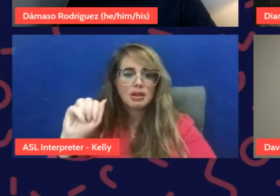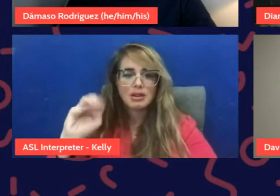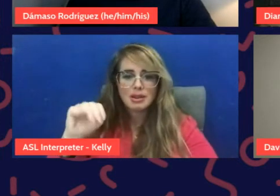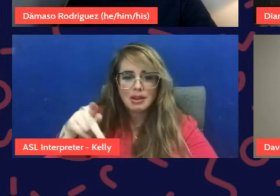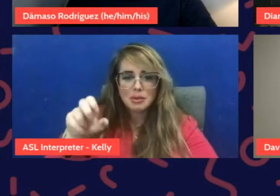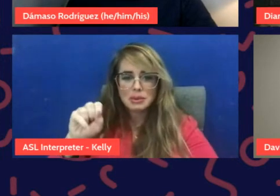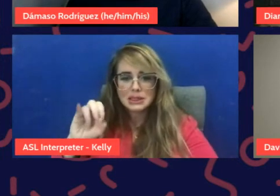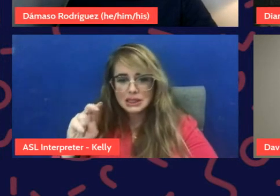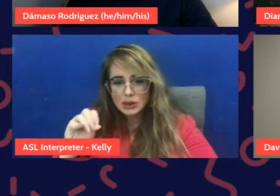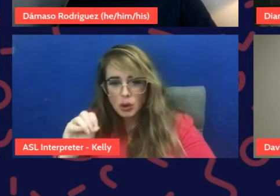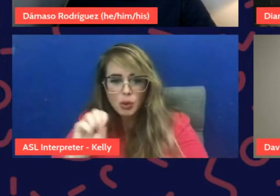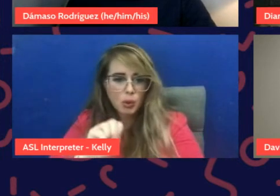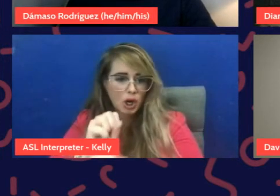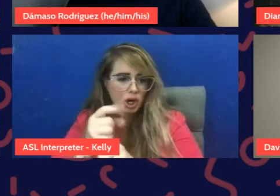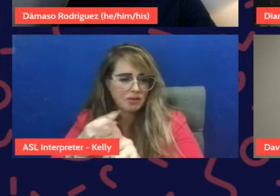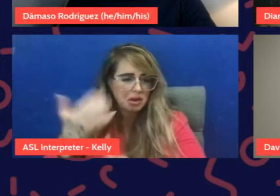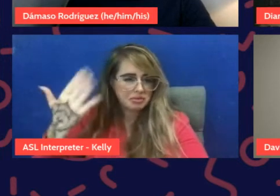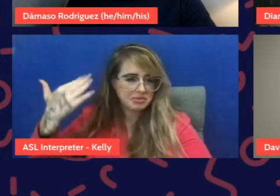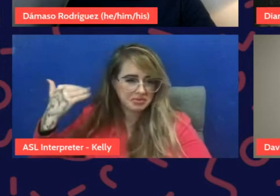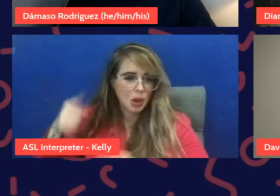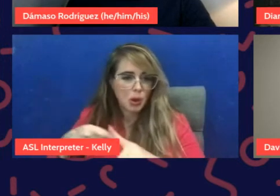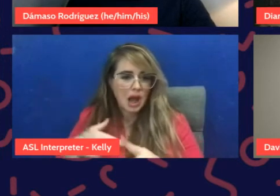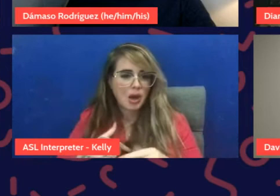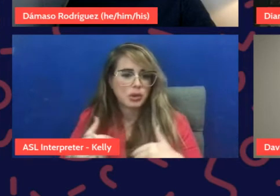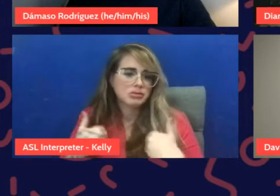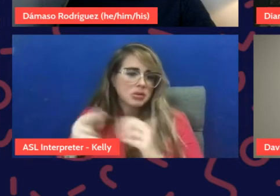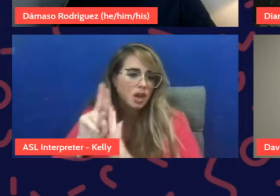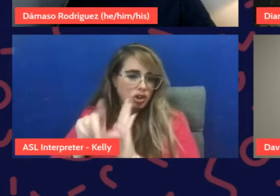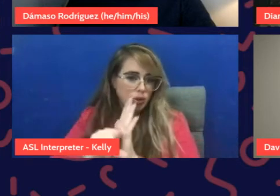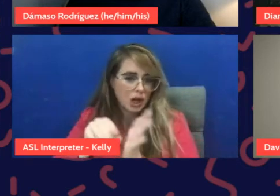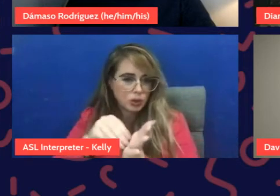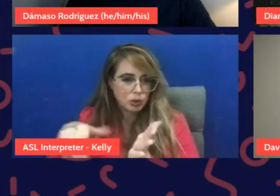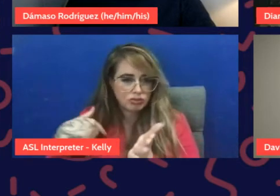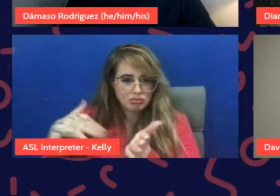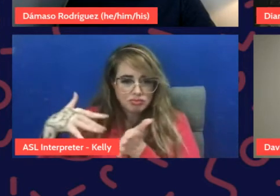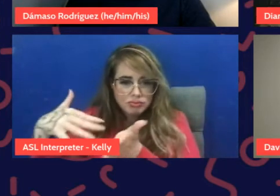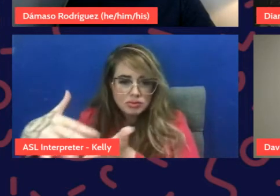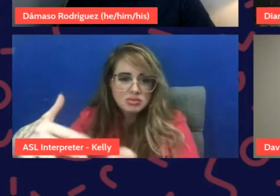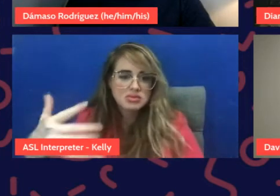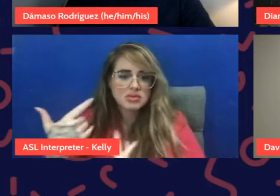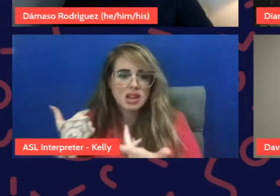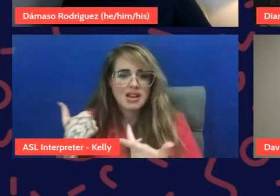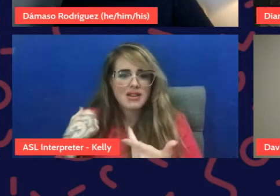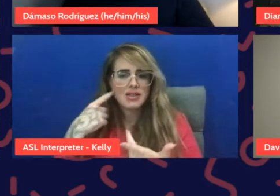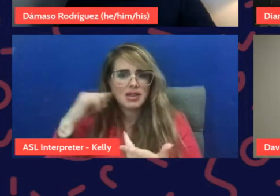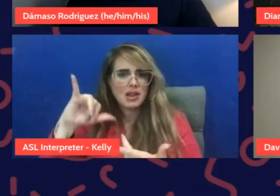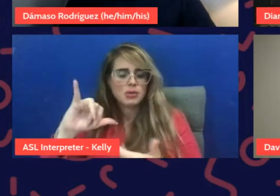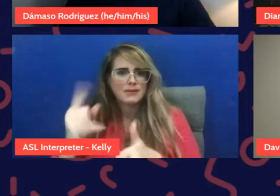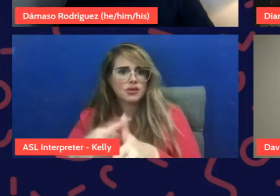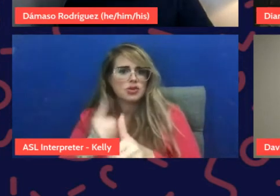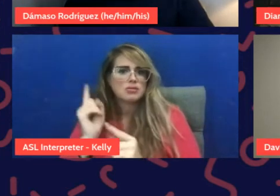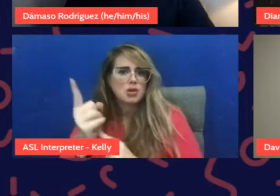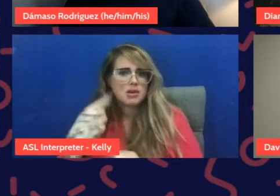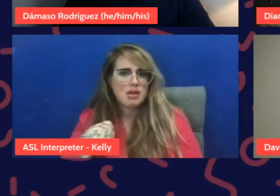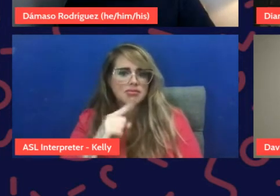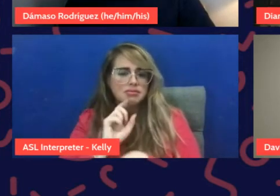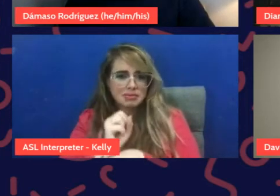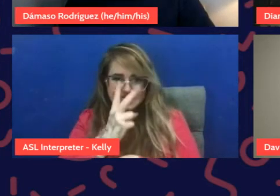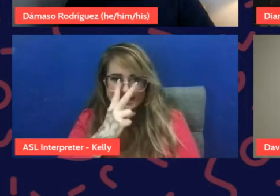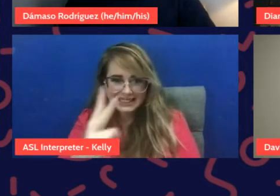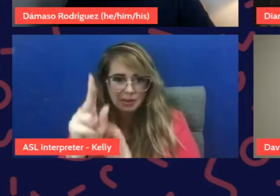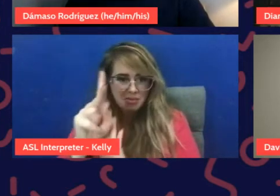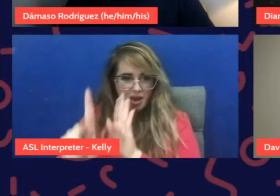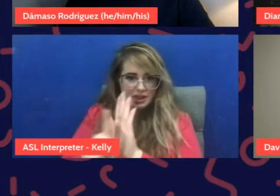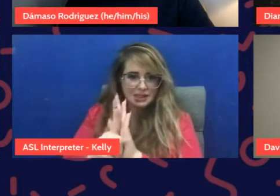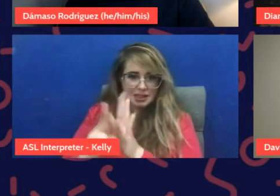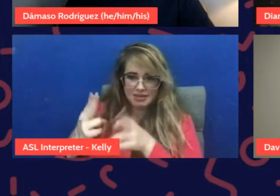on, when I was an undergraduate student, I think it was one of the first moments that I saw policy explicitly